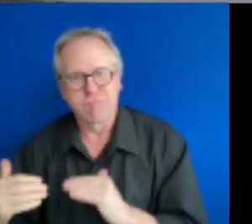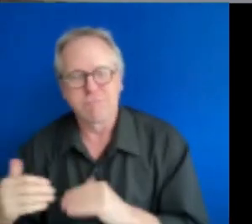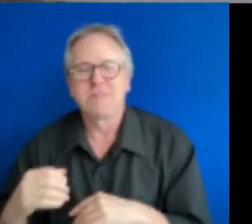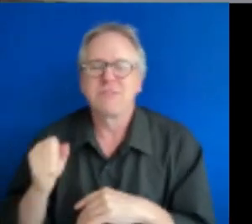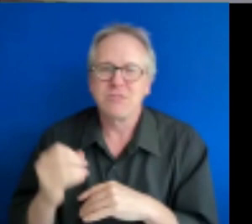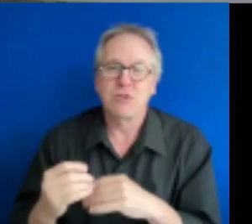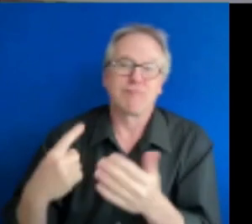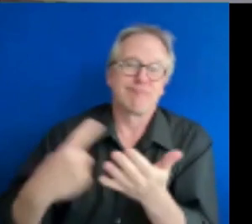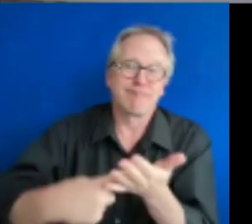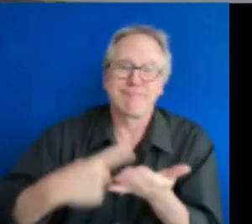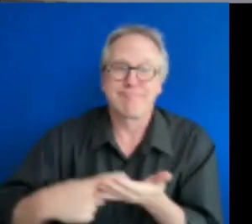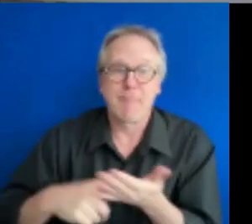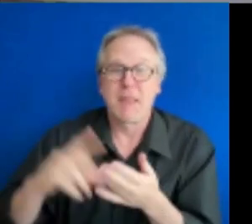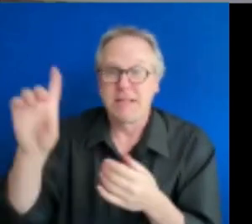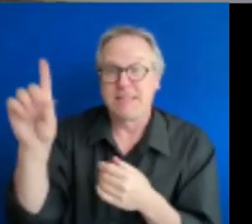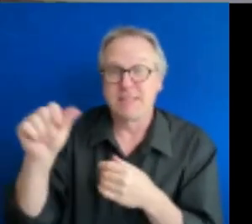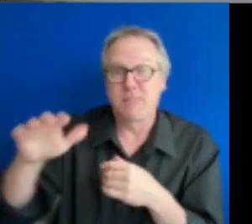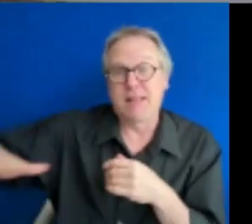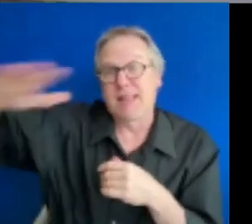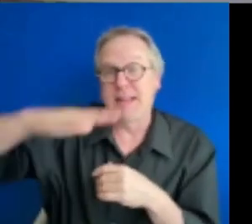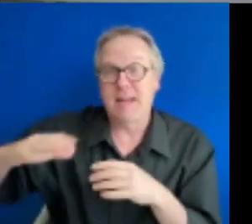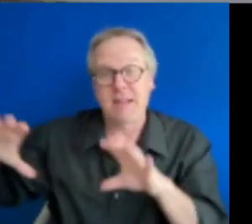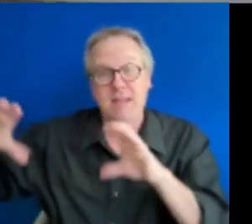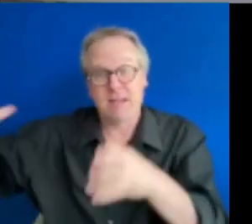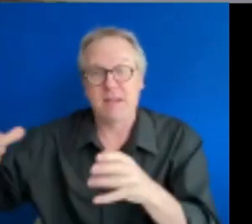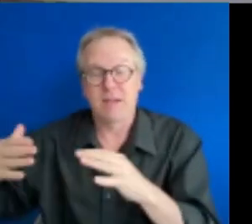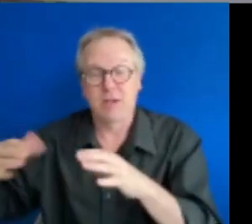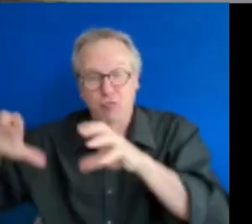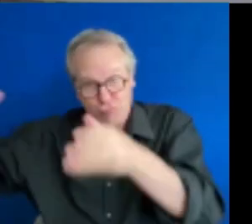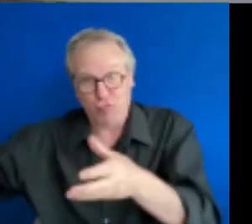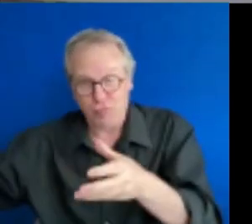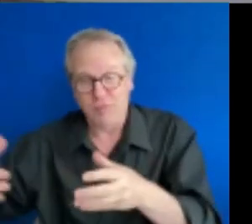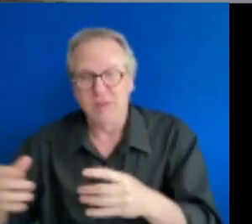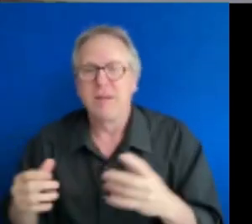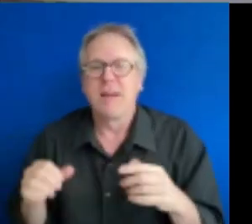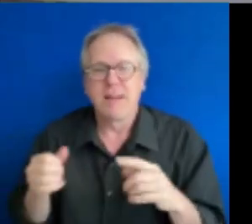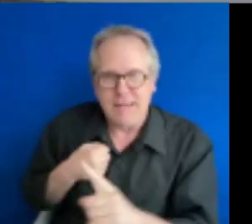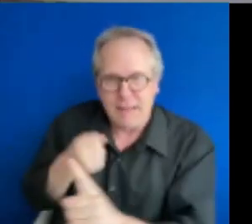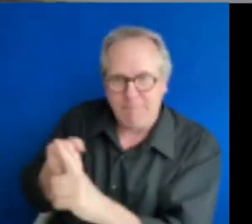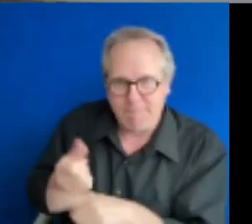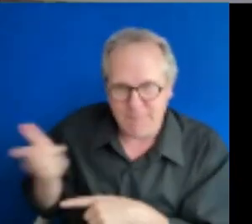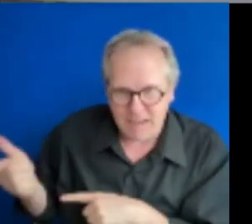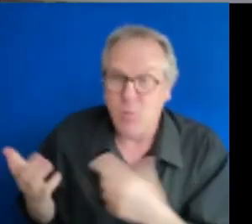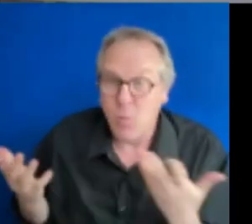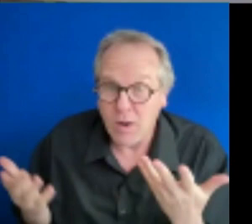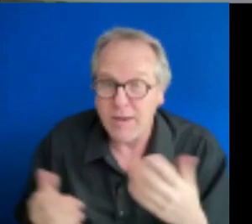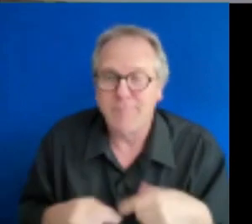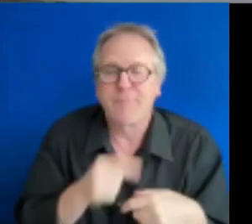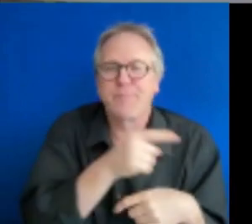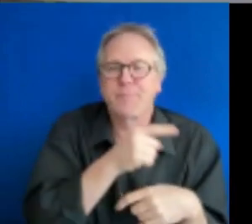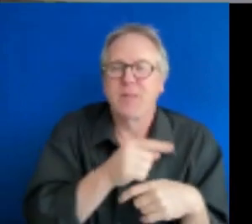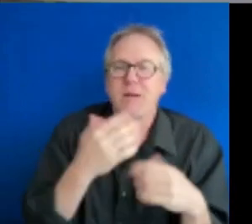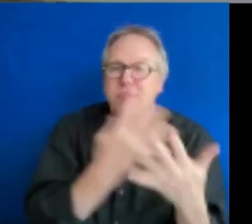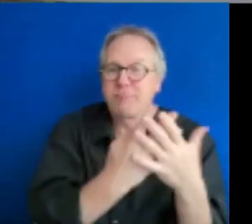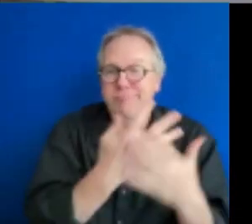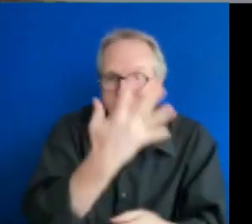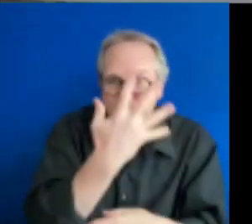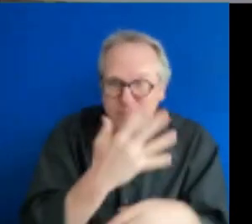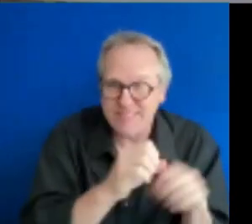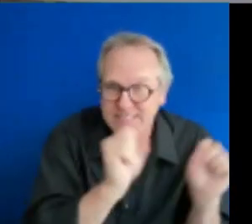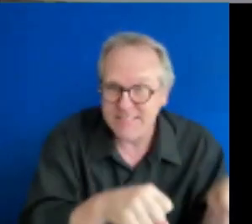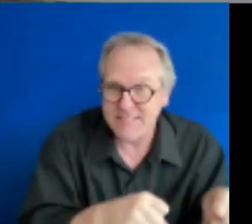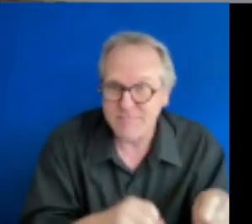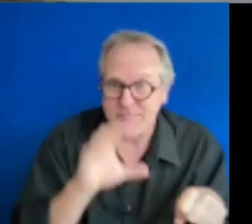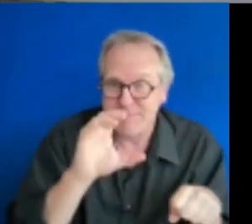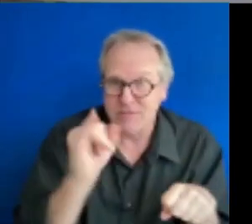the disability community is impacted by things like our in a criminal justice system,